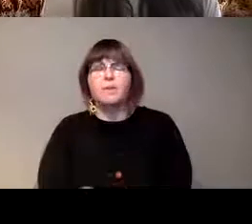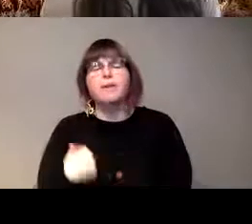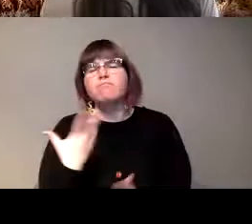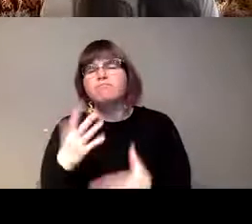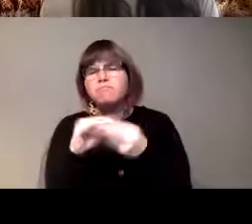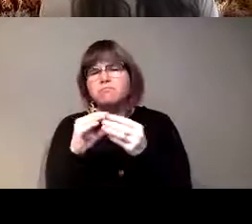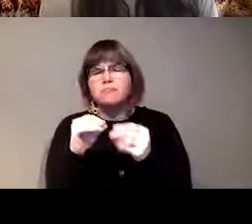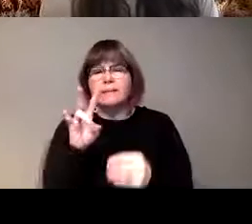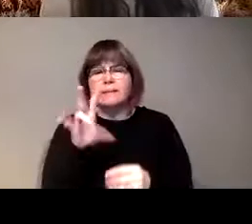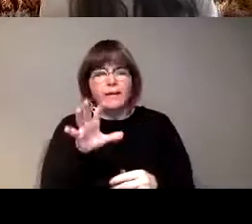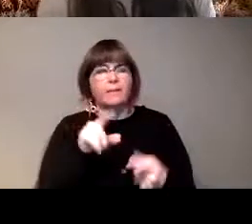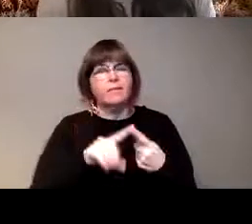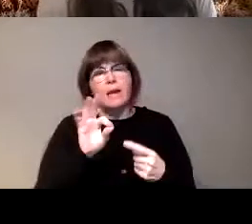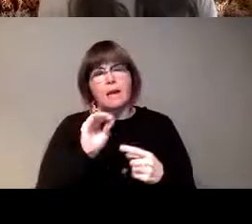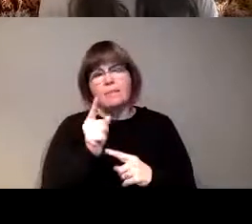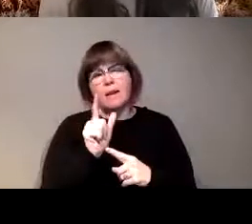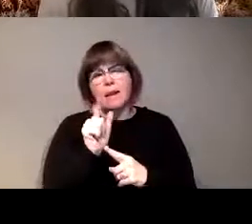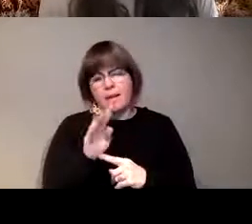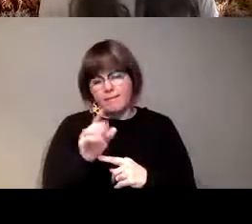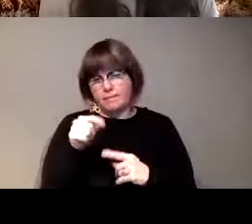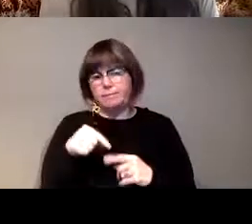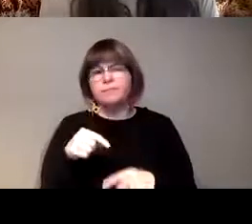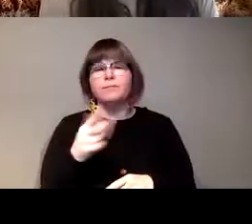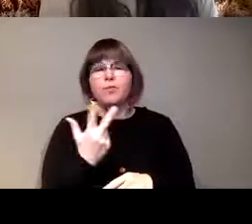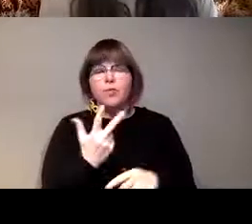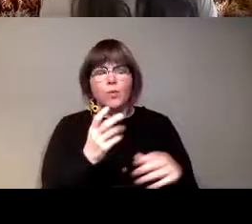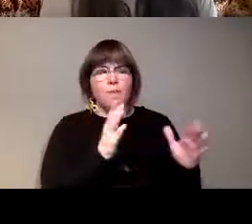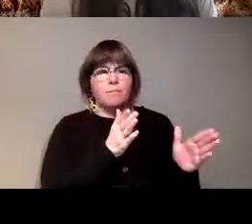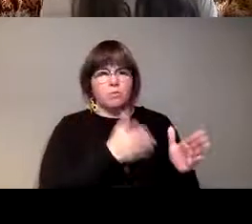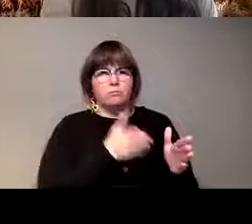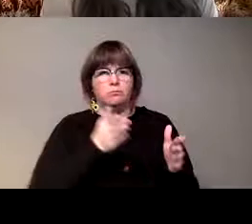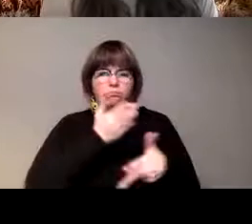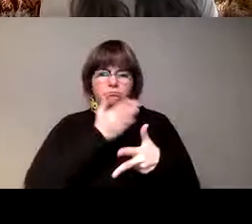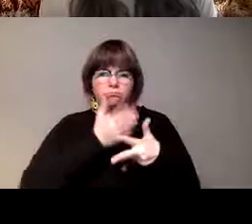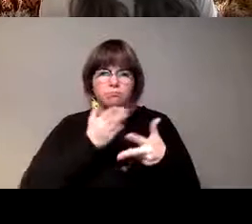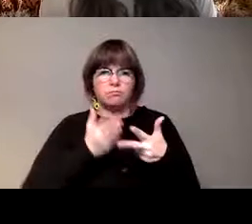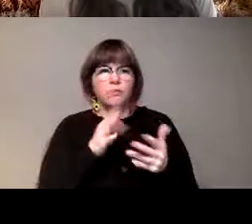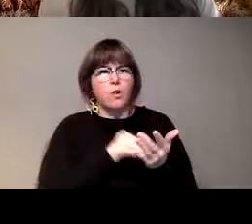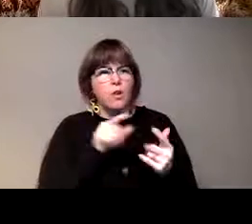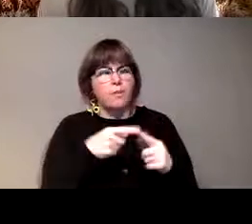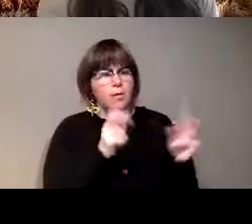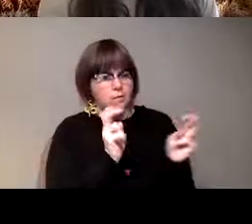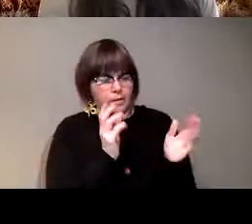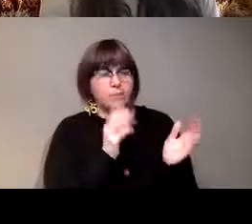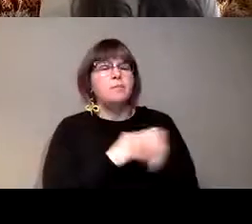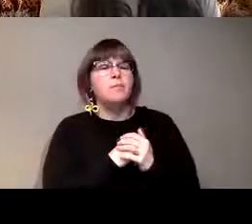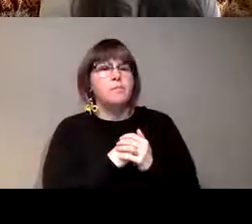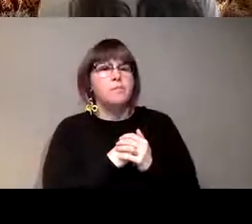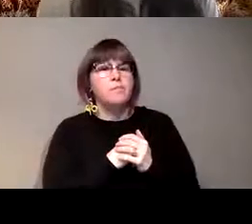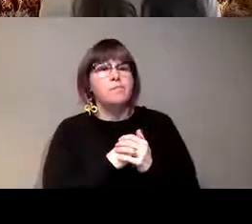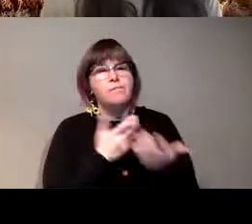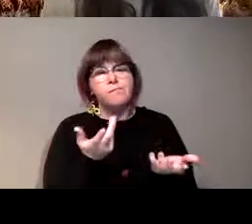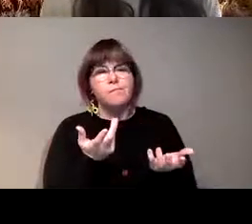they're 75 to 90-minute labs. They're in 3 parts where students learn about the topic in this kind